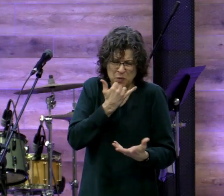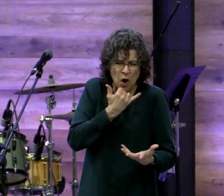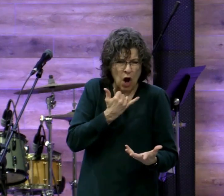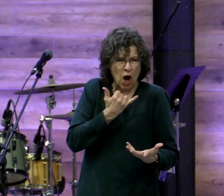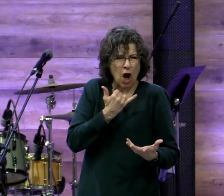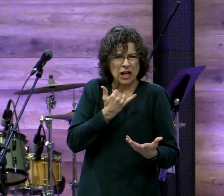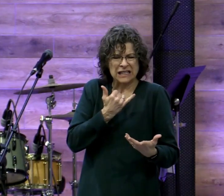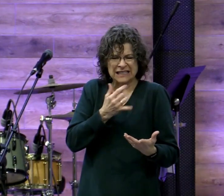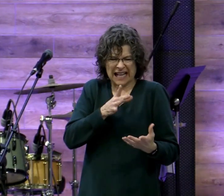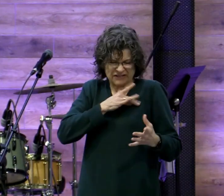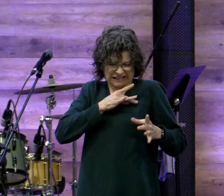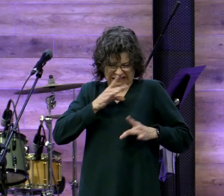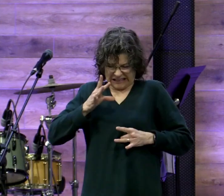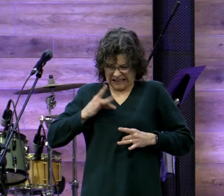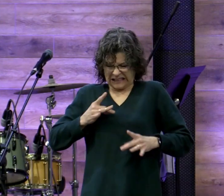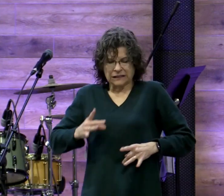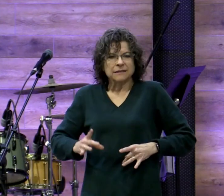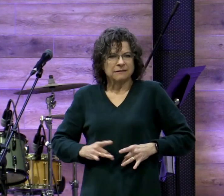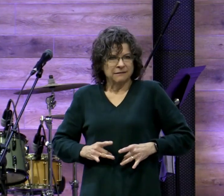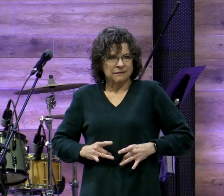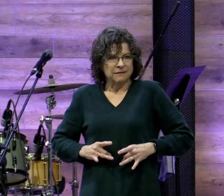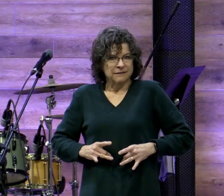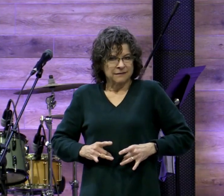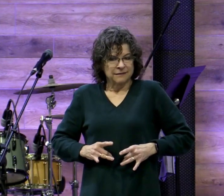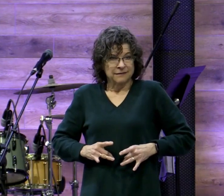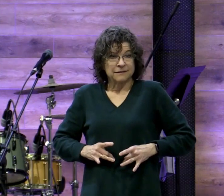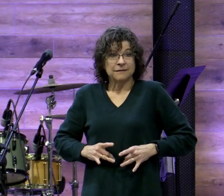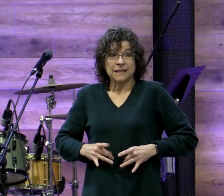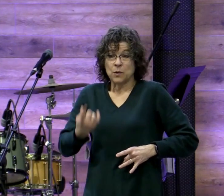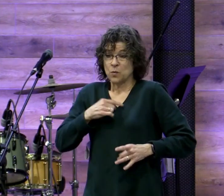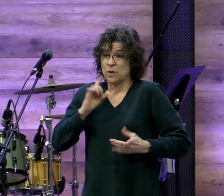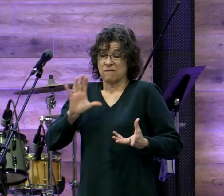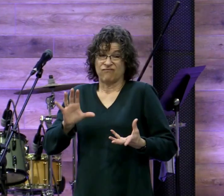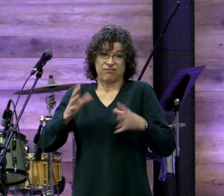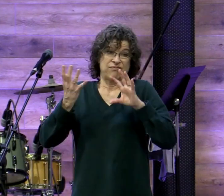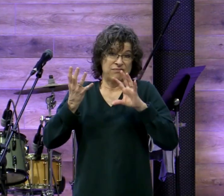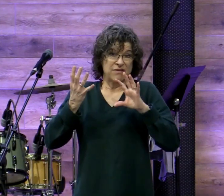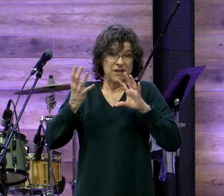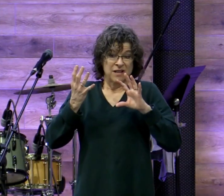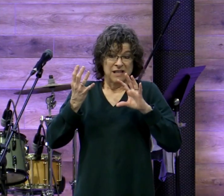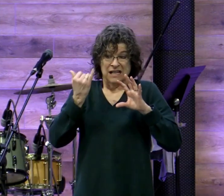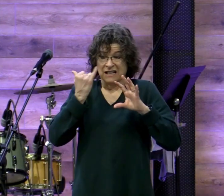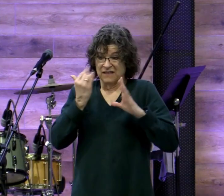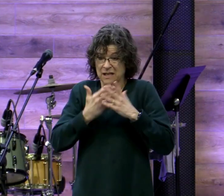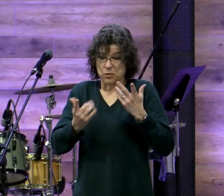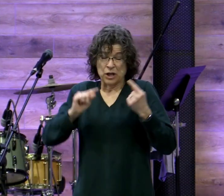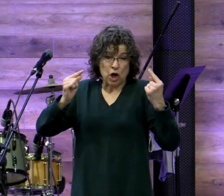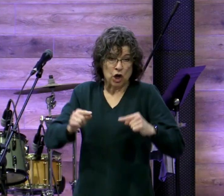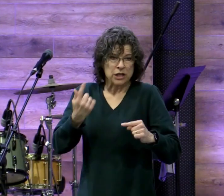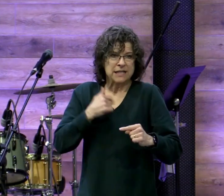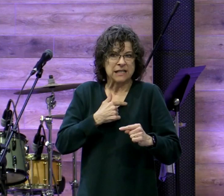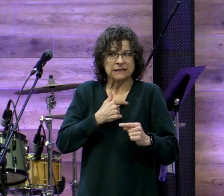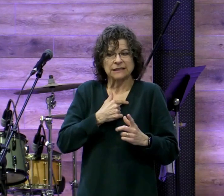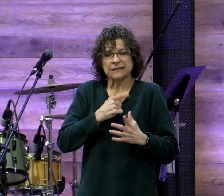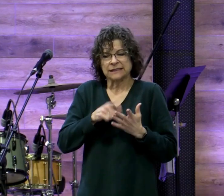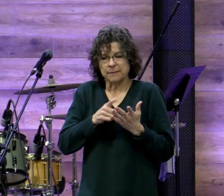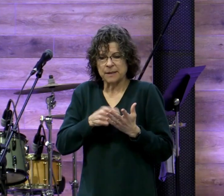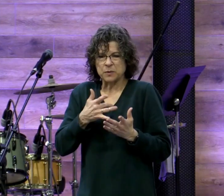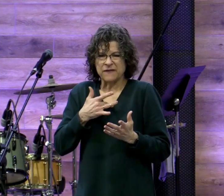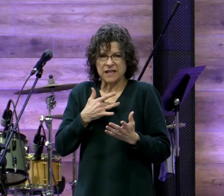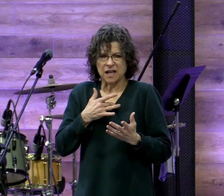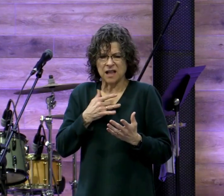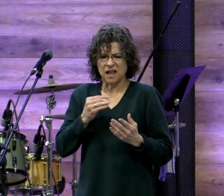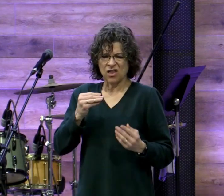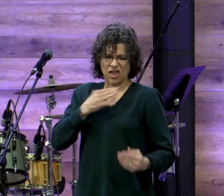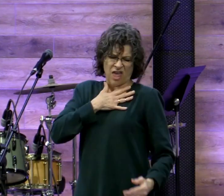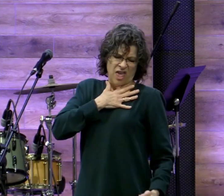been done to us. When you really mess up, or when someone really hurts you, sometimes you feel the